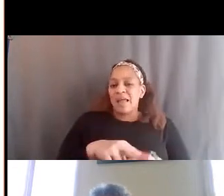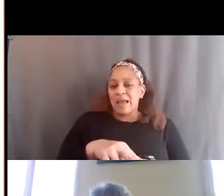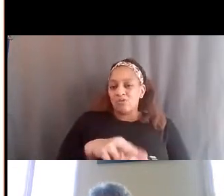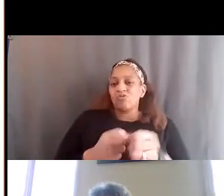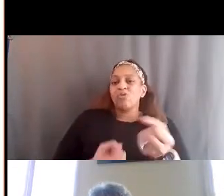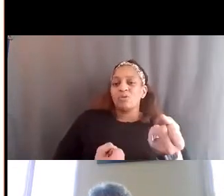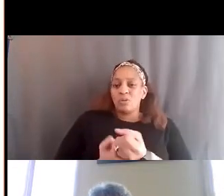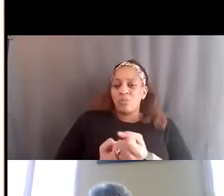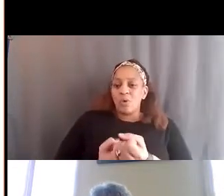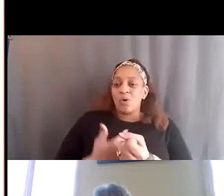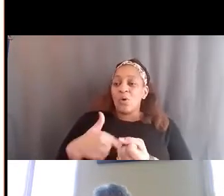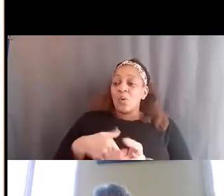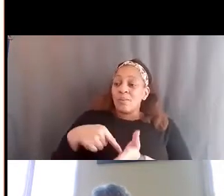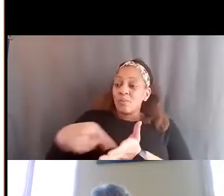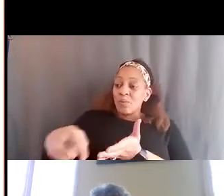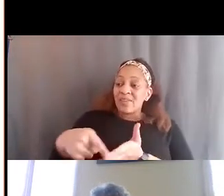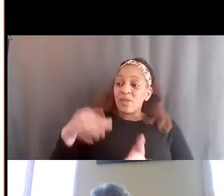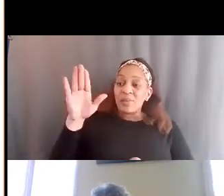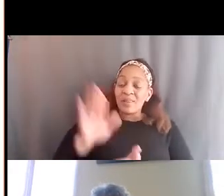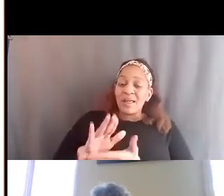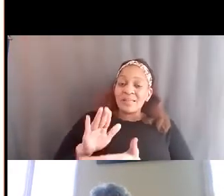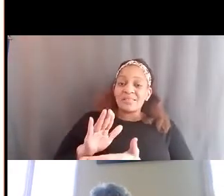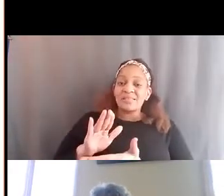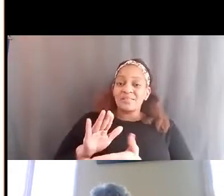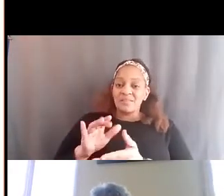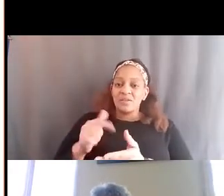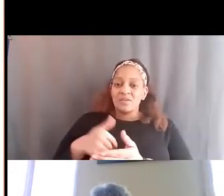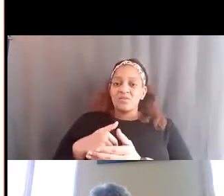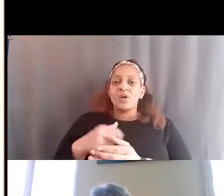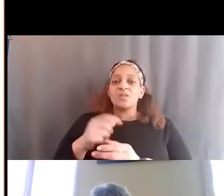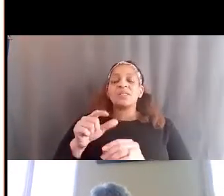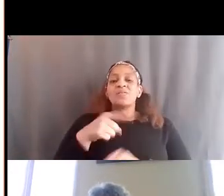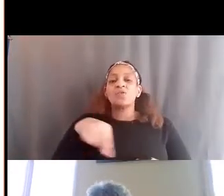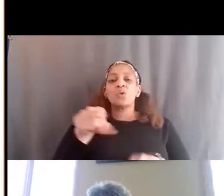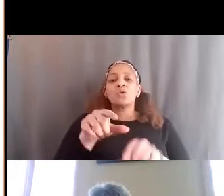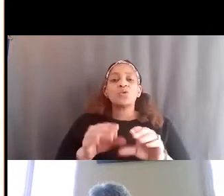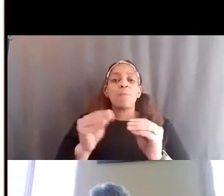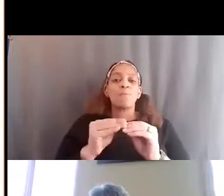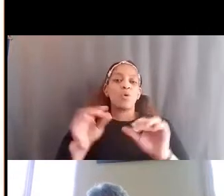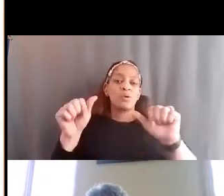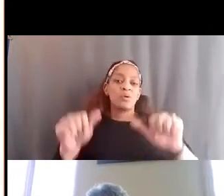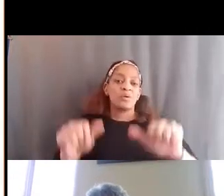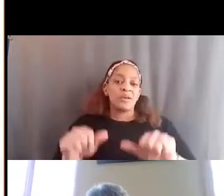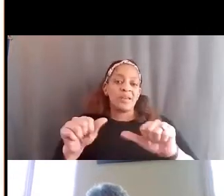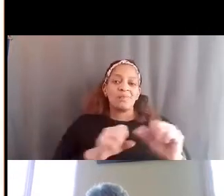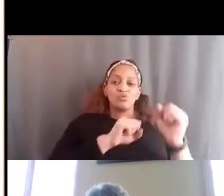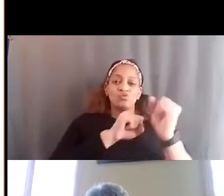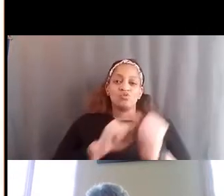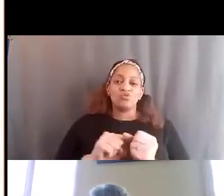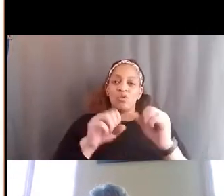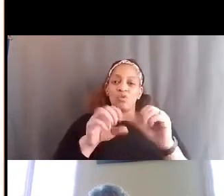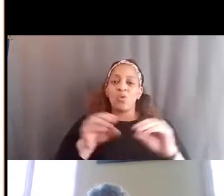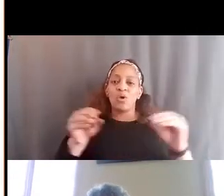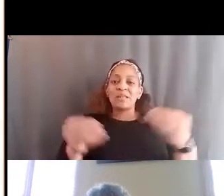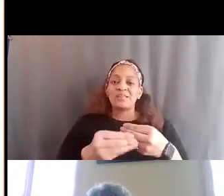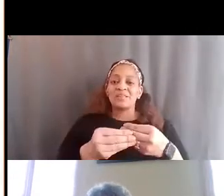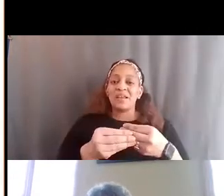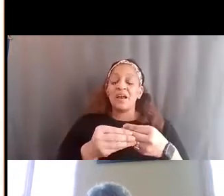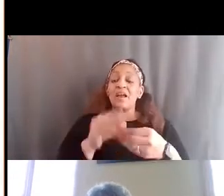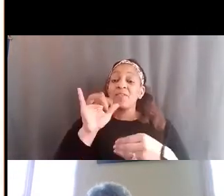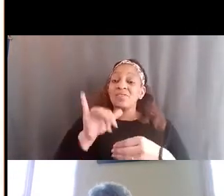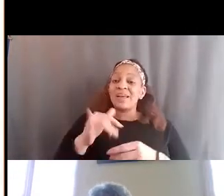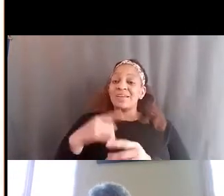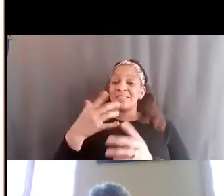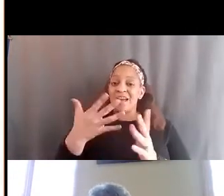we pay them less as a result of being a more capable and stronger organization. That's what we have